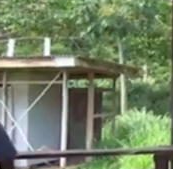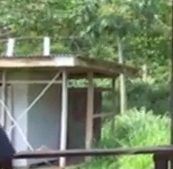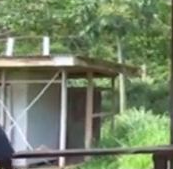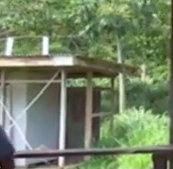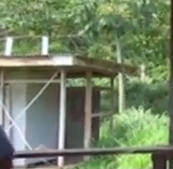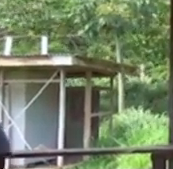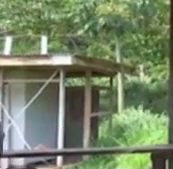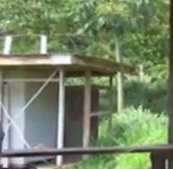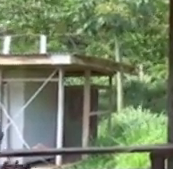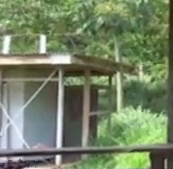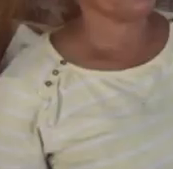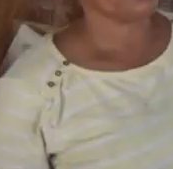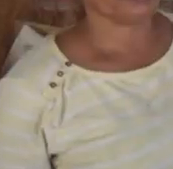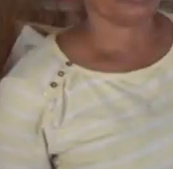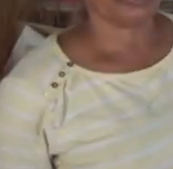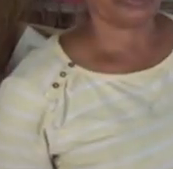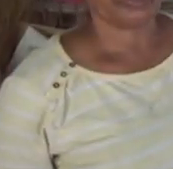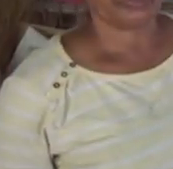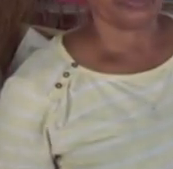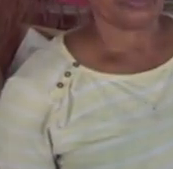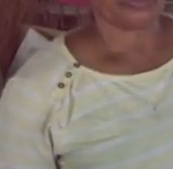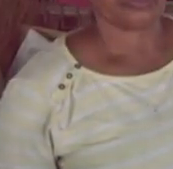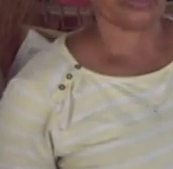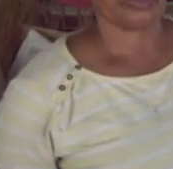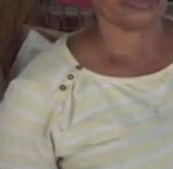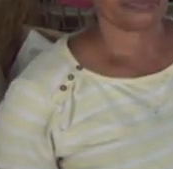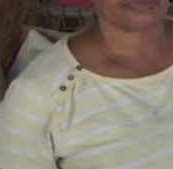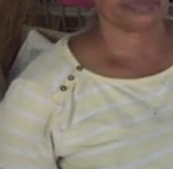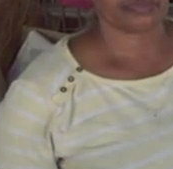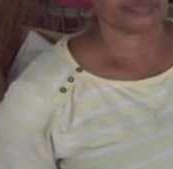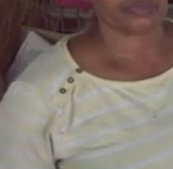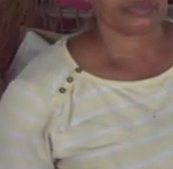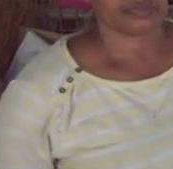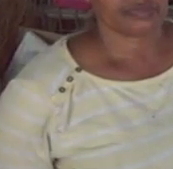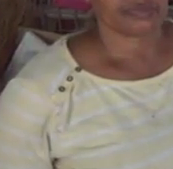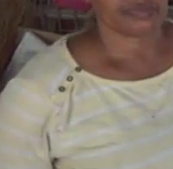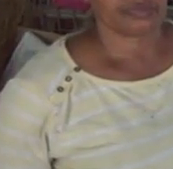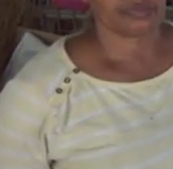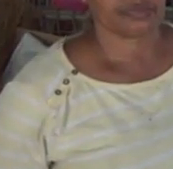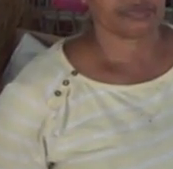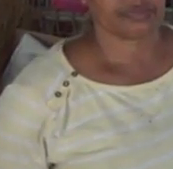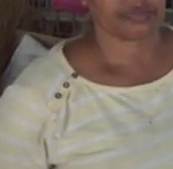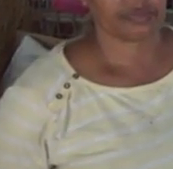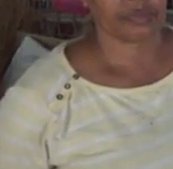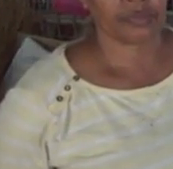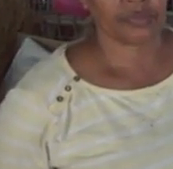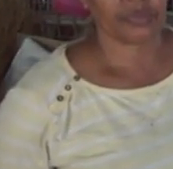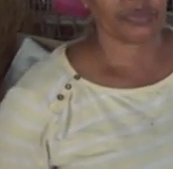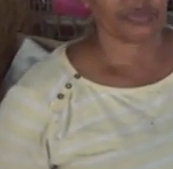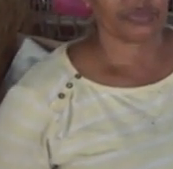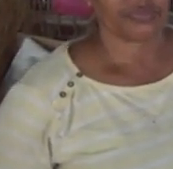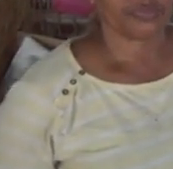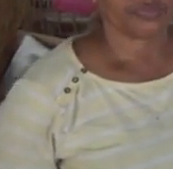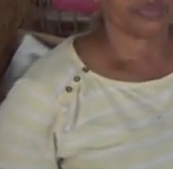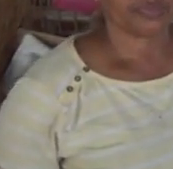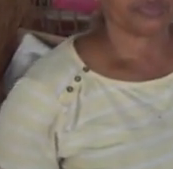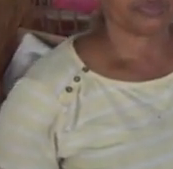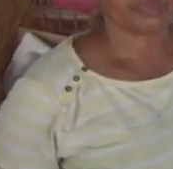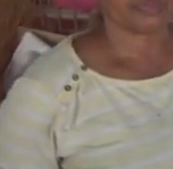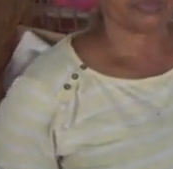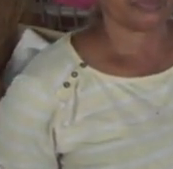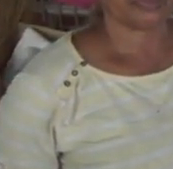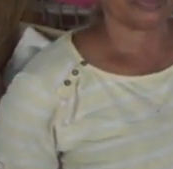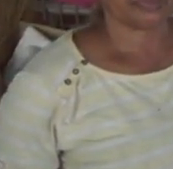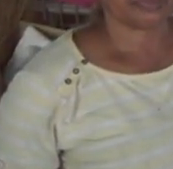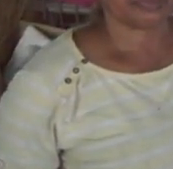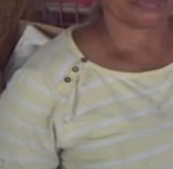nanto moy binti. Tambol beraka dengan gosela satakau au bati tu mai bot kola o ta tingai